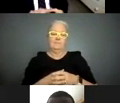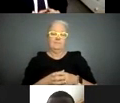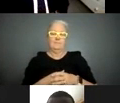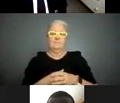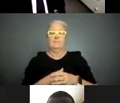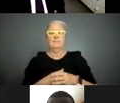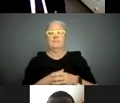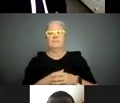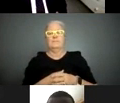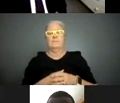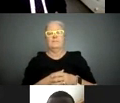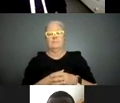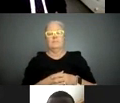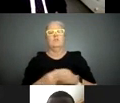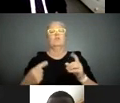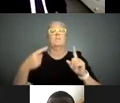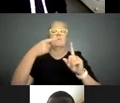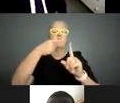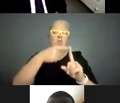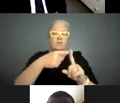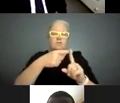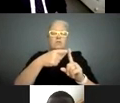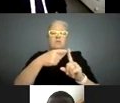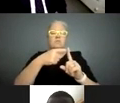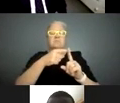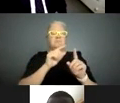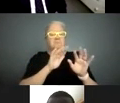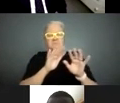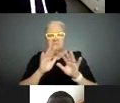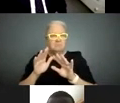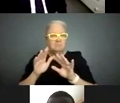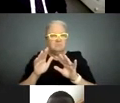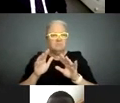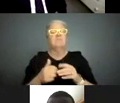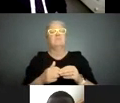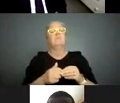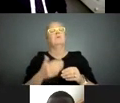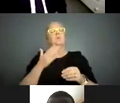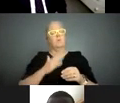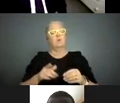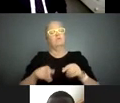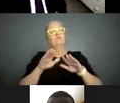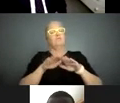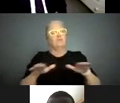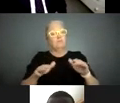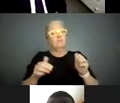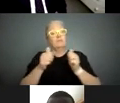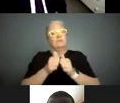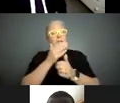now called the Samagra Shiksha Abhiyan, it looks at free education for children with disabilities in all